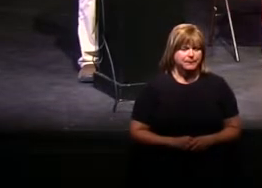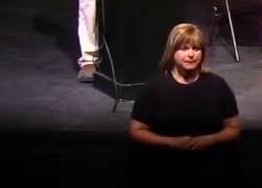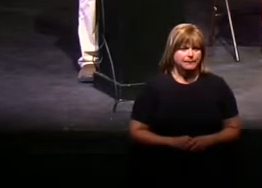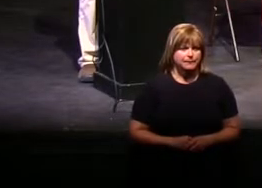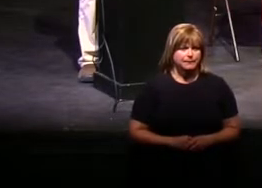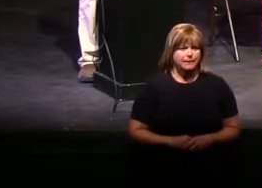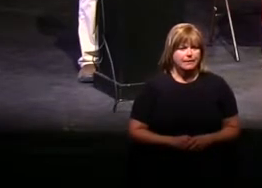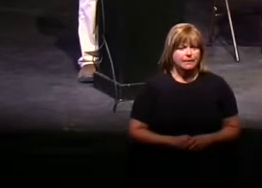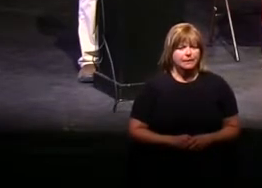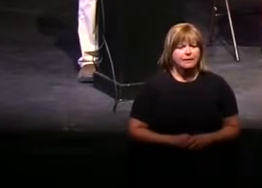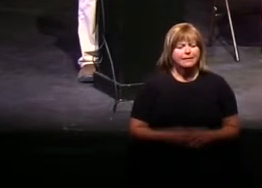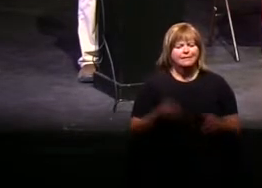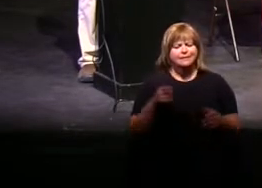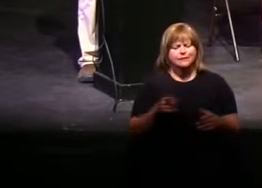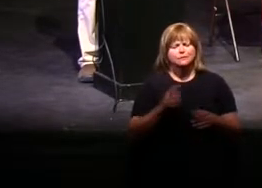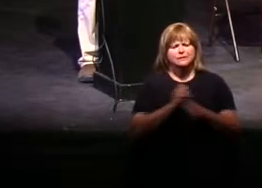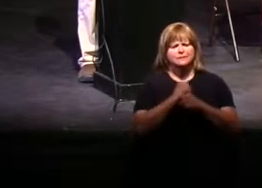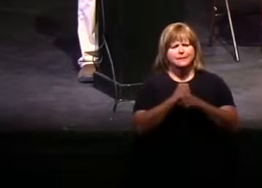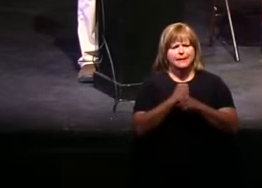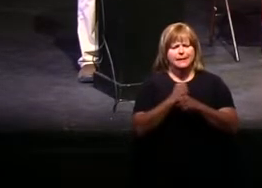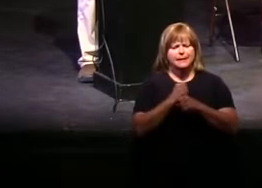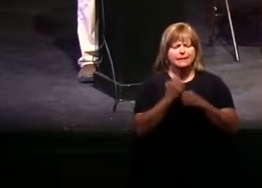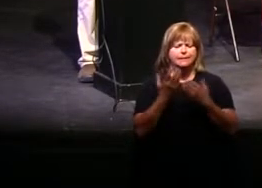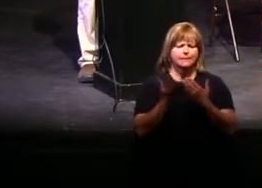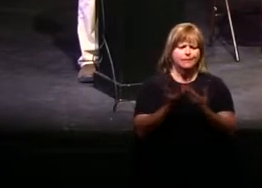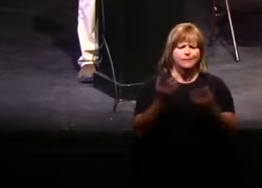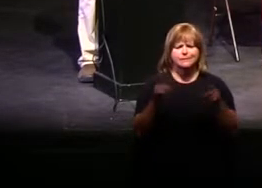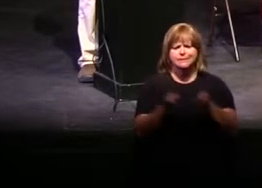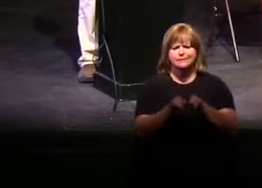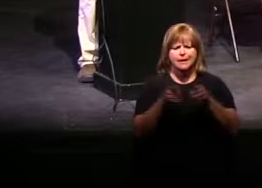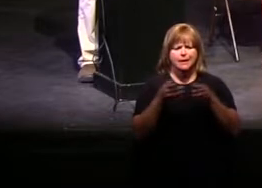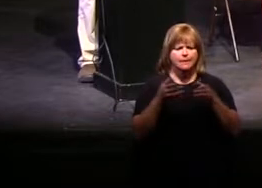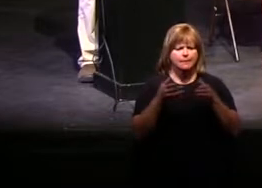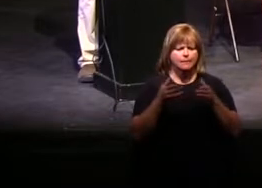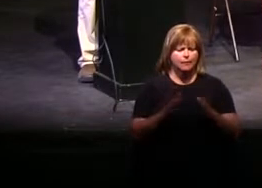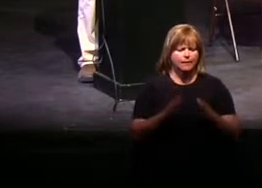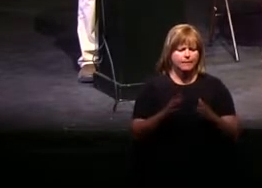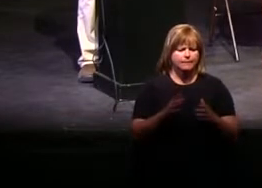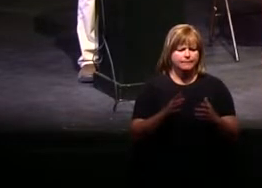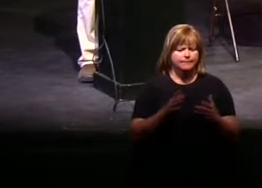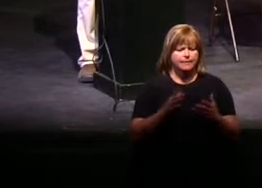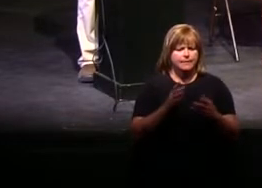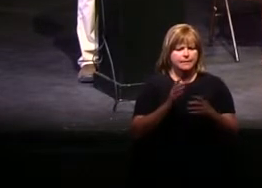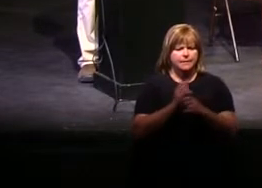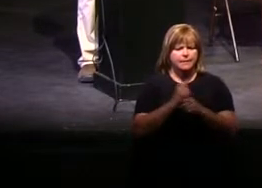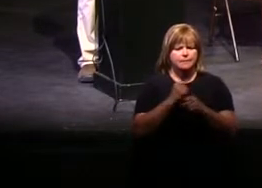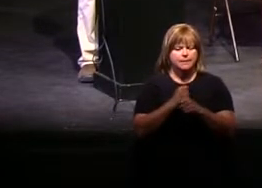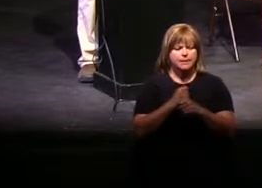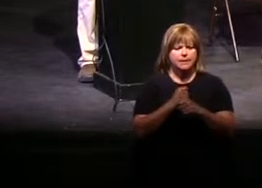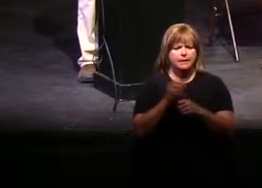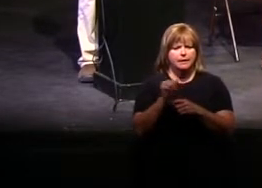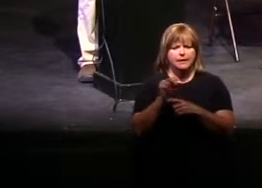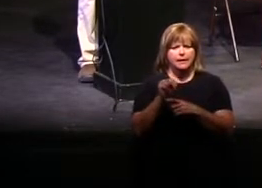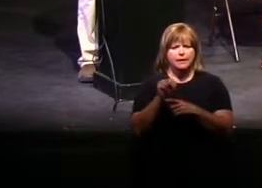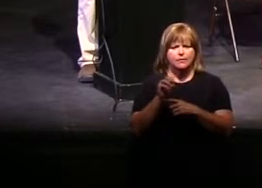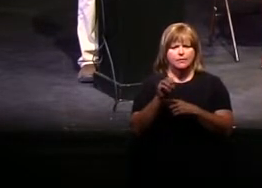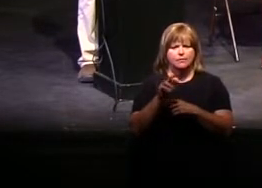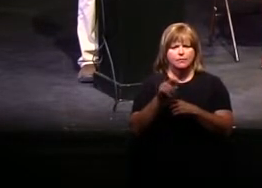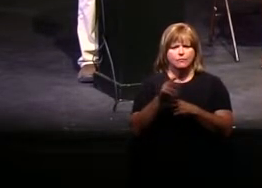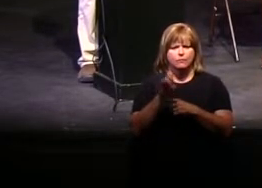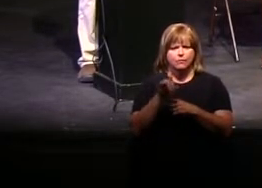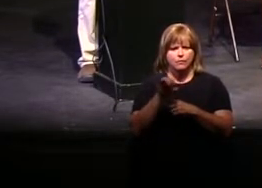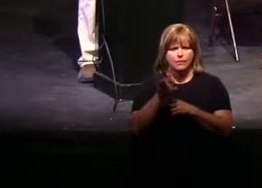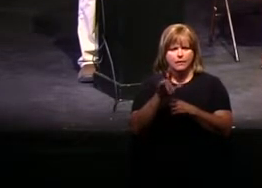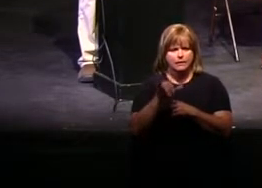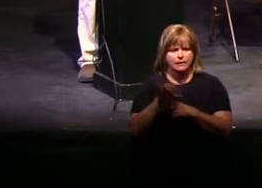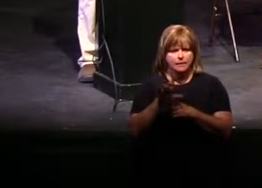This one's sort of built the same way, both of these poems. Might be said to be composed anaphorically, or another way to say that is repetitively,